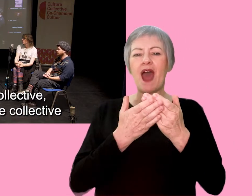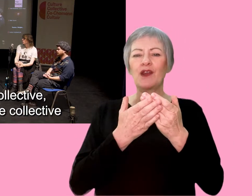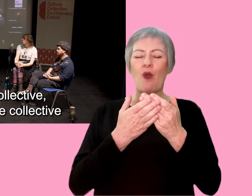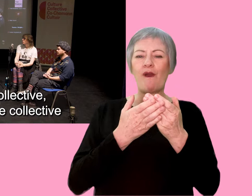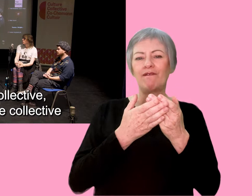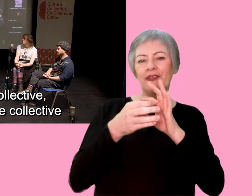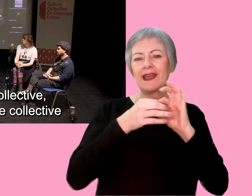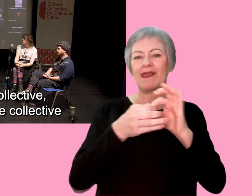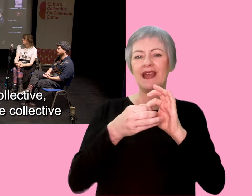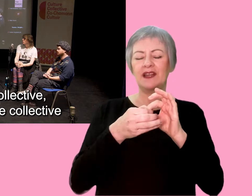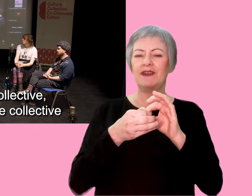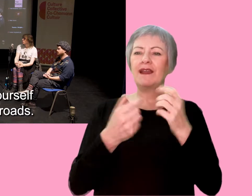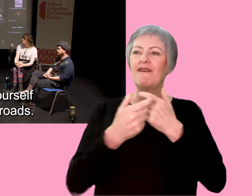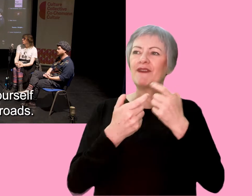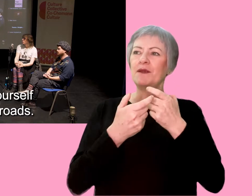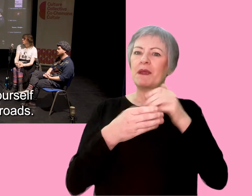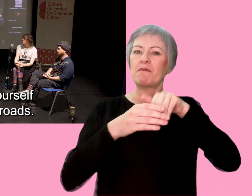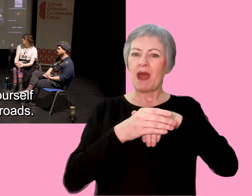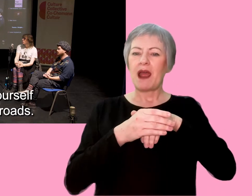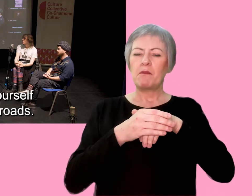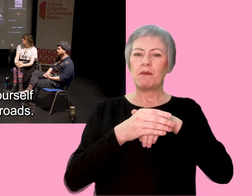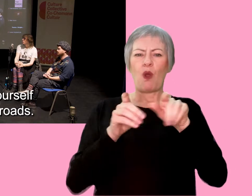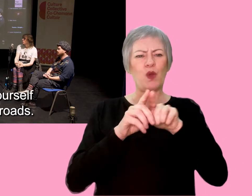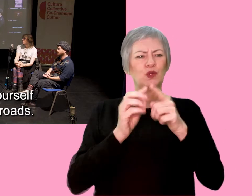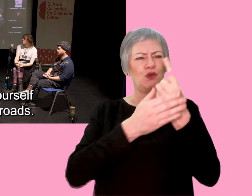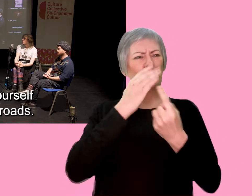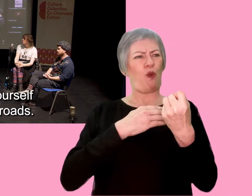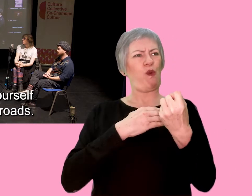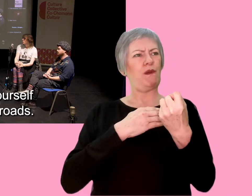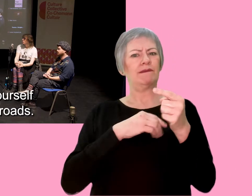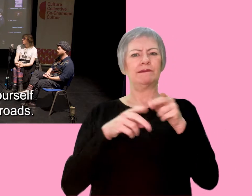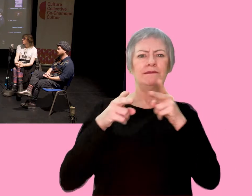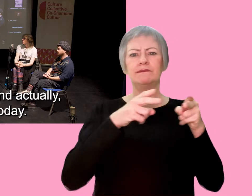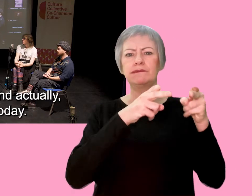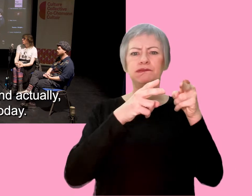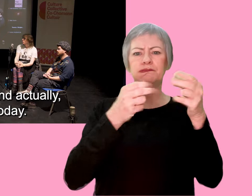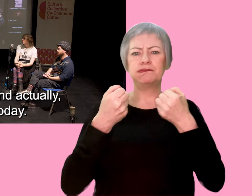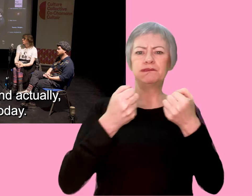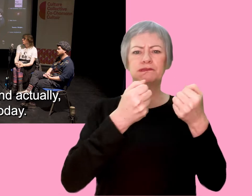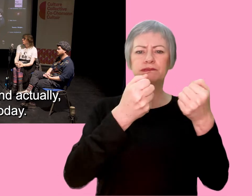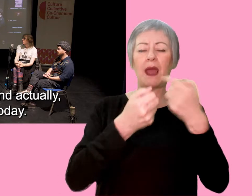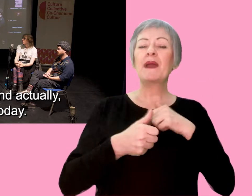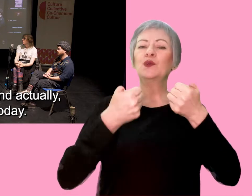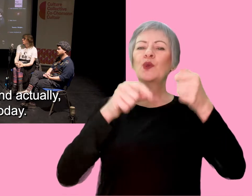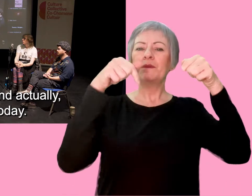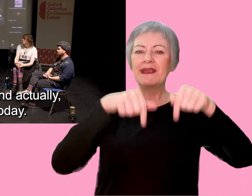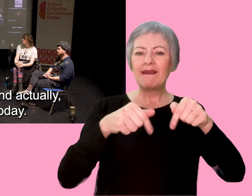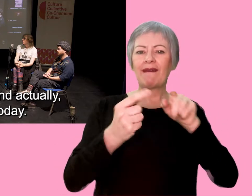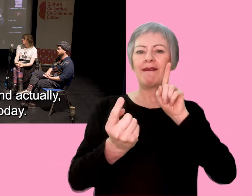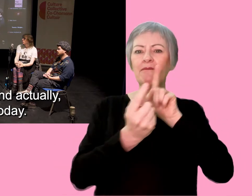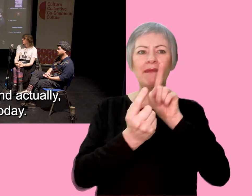collective, it's funny being part of the collective, but also being by yourself up in those country roads. So it's good to be here and